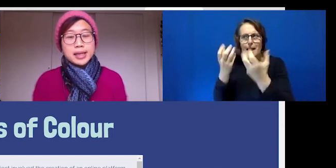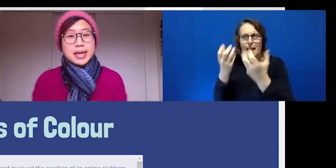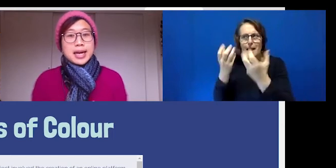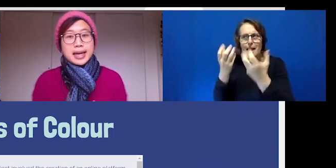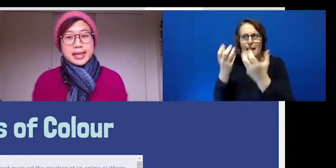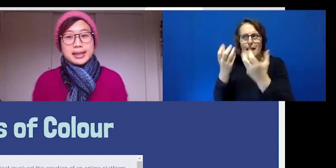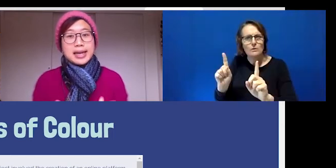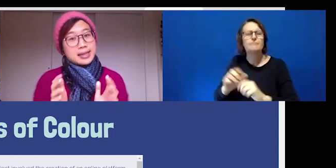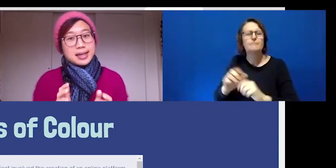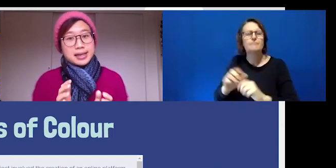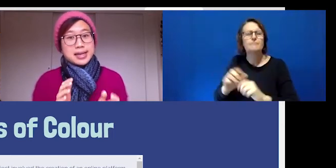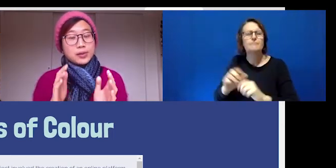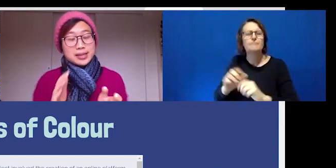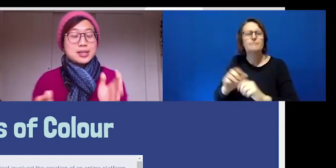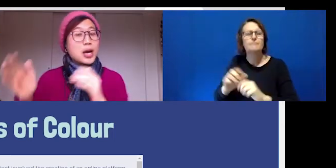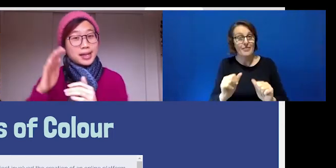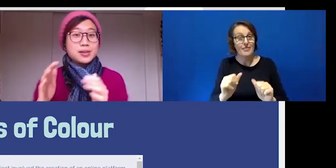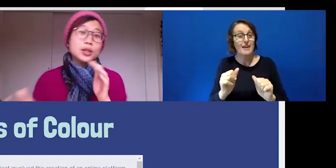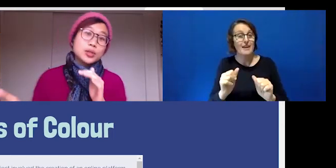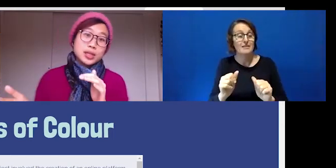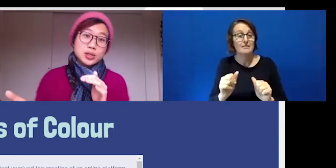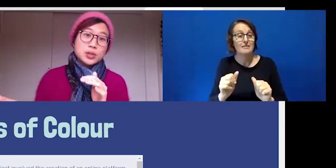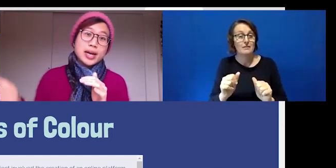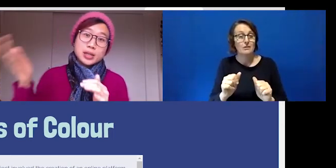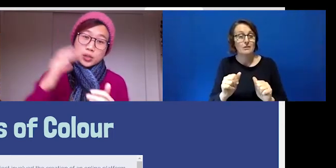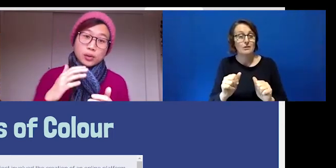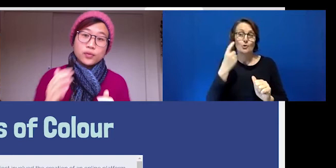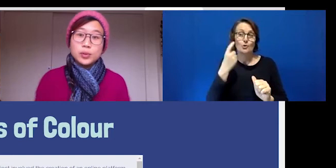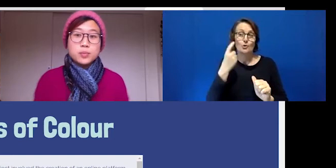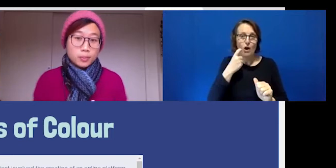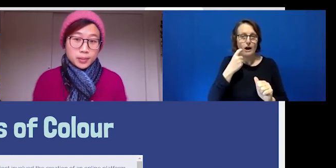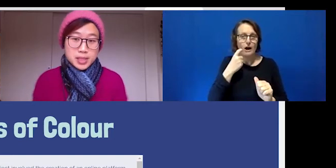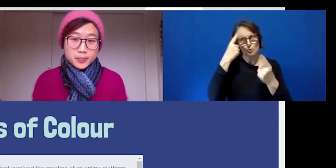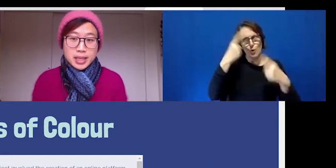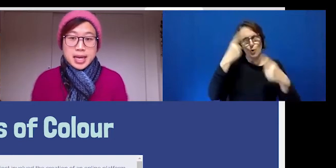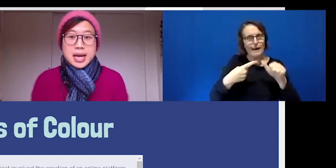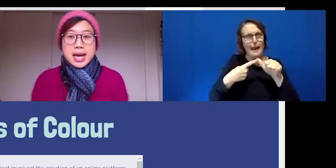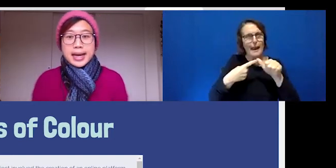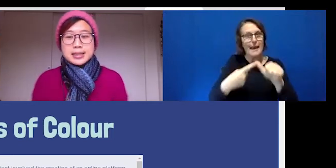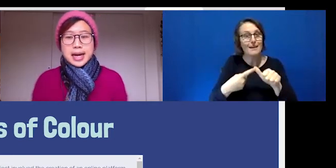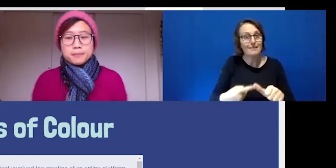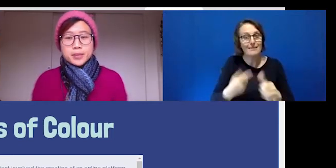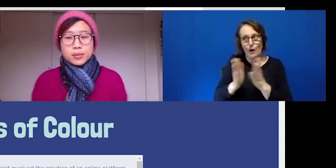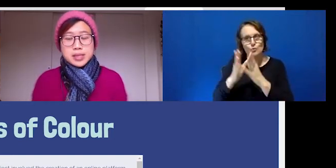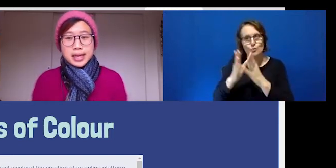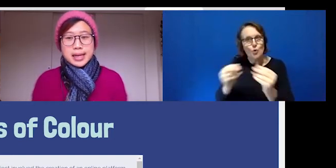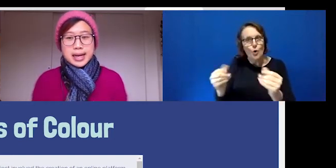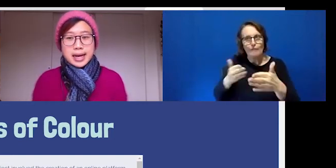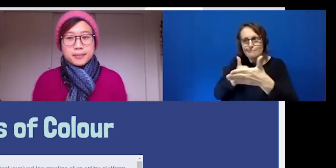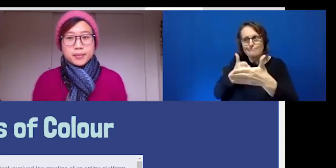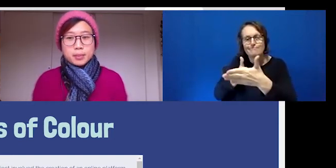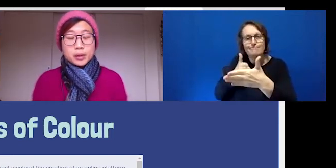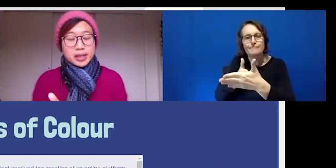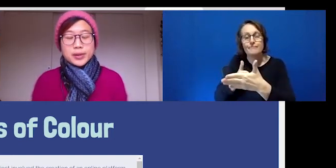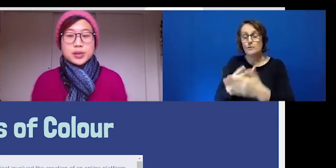demographic. And then the idea is that you then trial solutions to try and solve those problems. And Rosie and